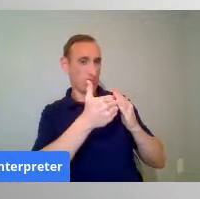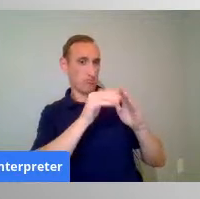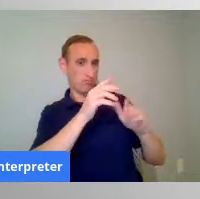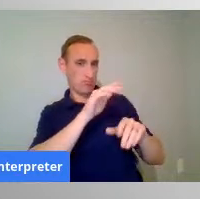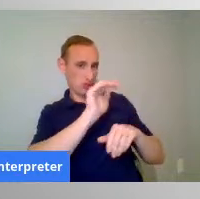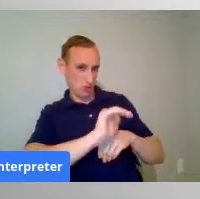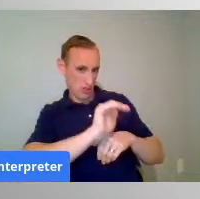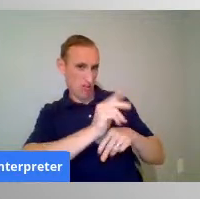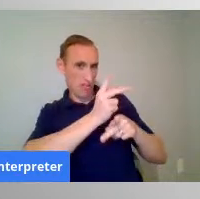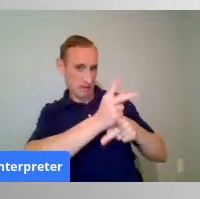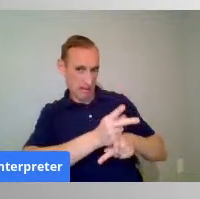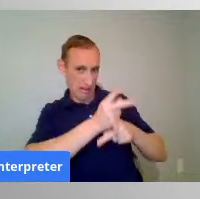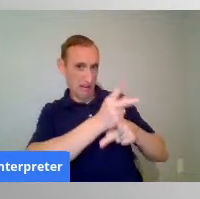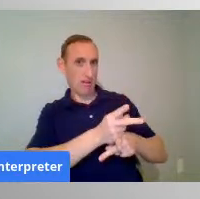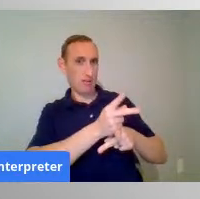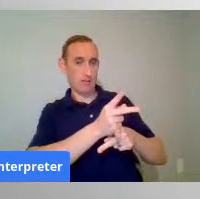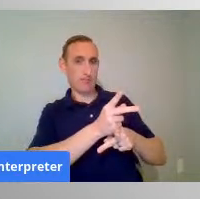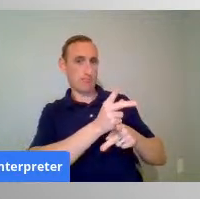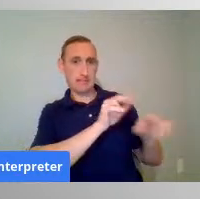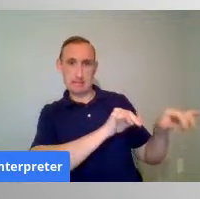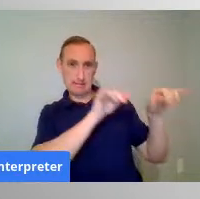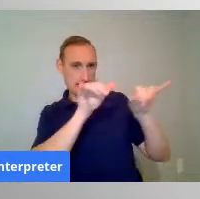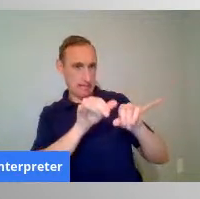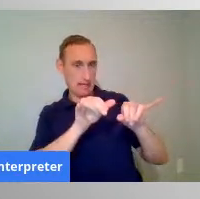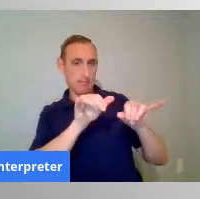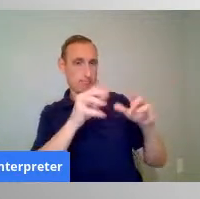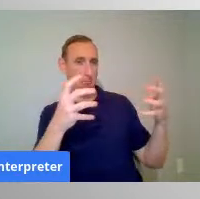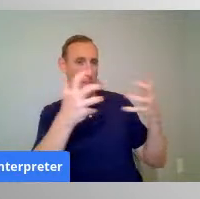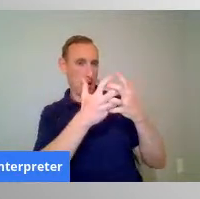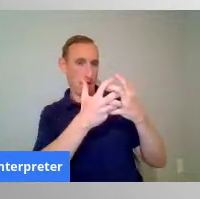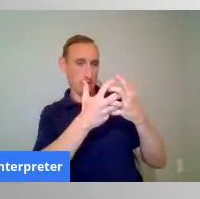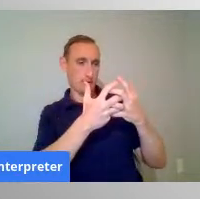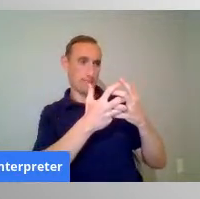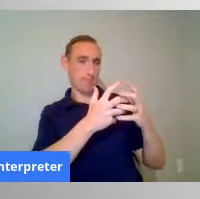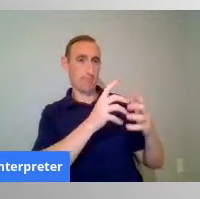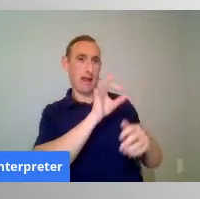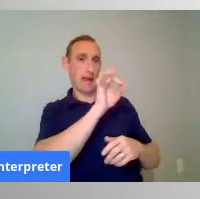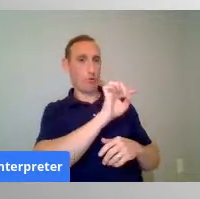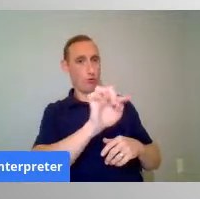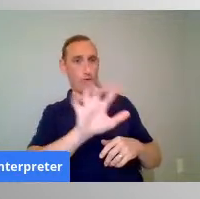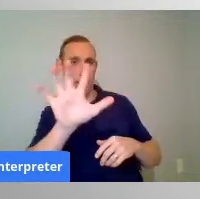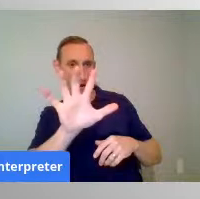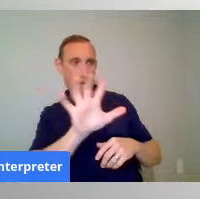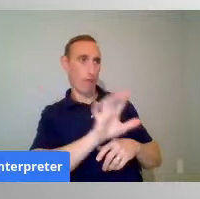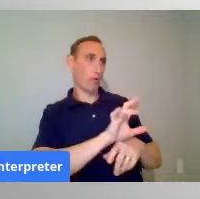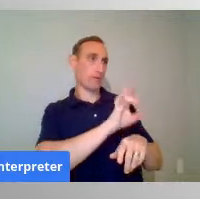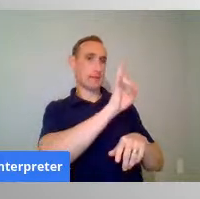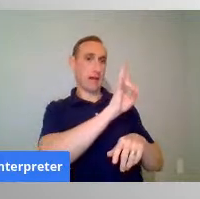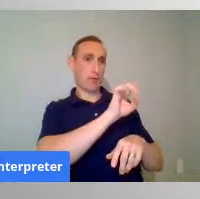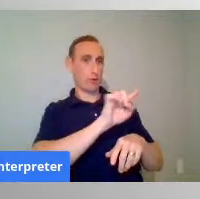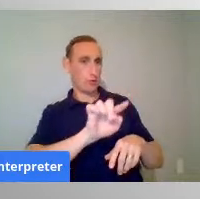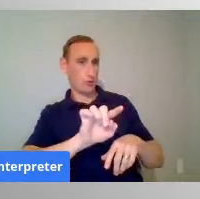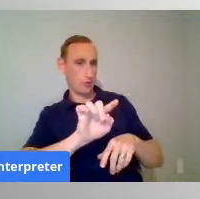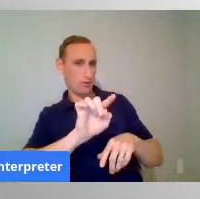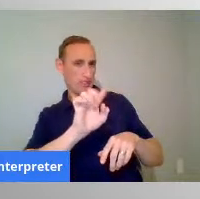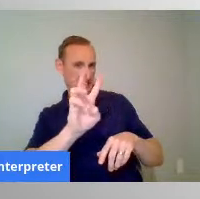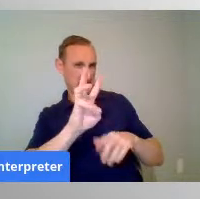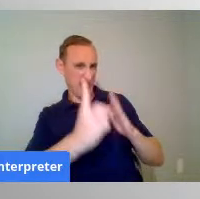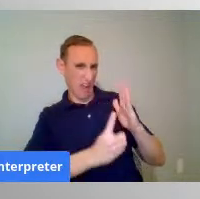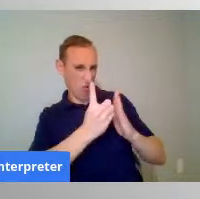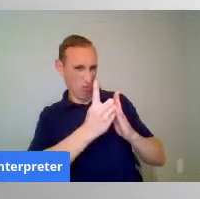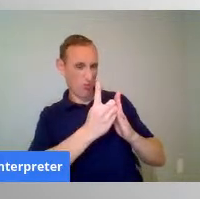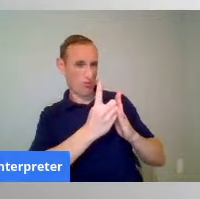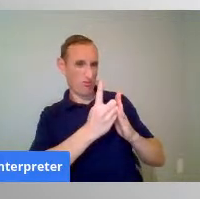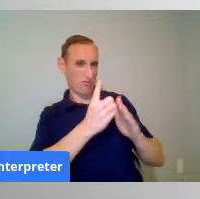has usually been the traditional work week of Monday through Friday, 8 to 5 or 7 to 6. But there are very few formal